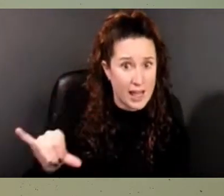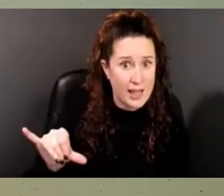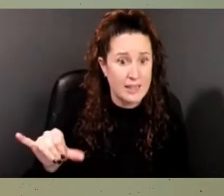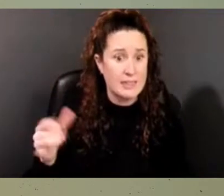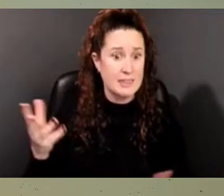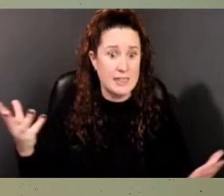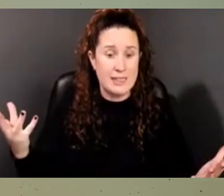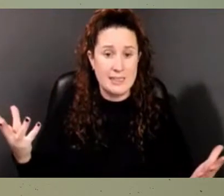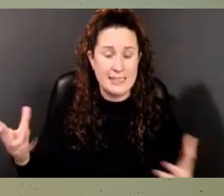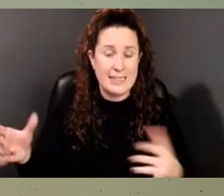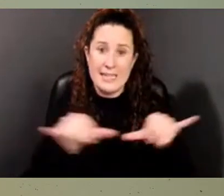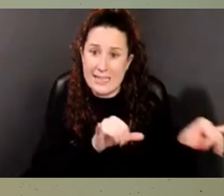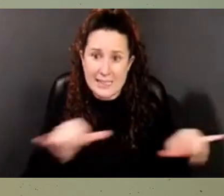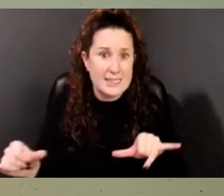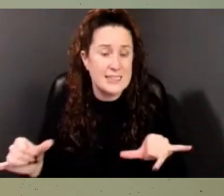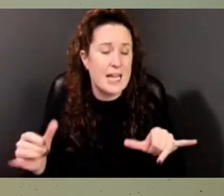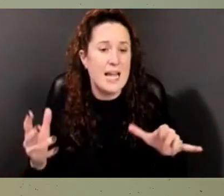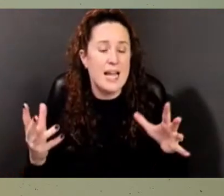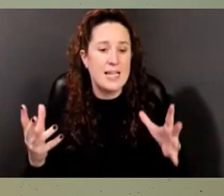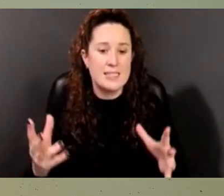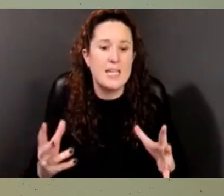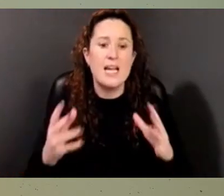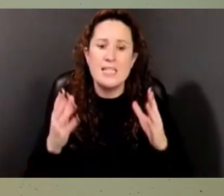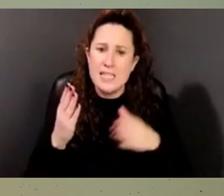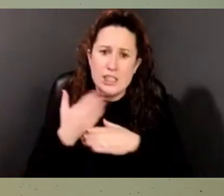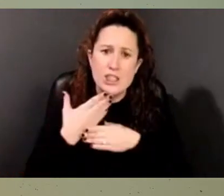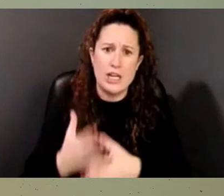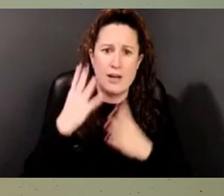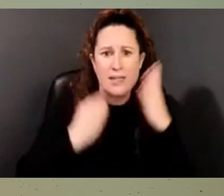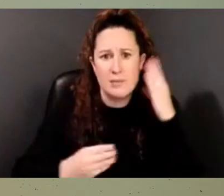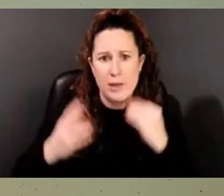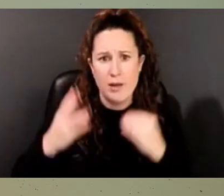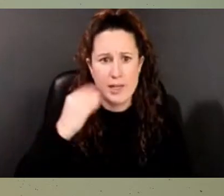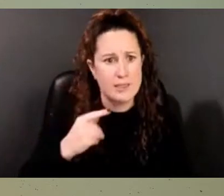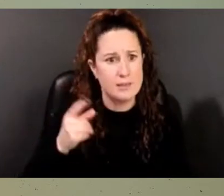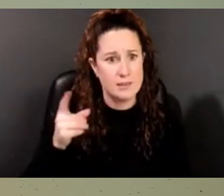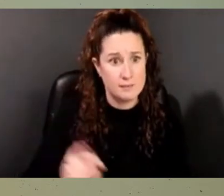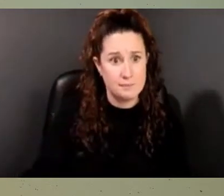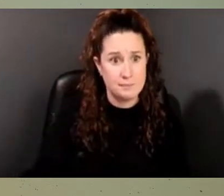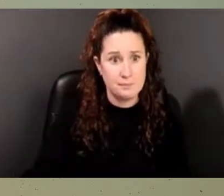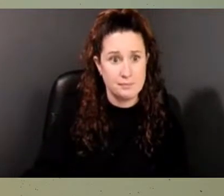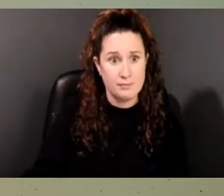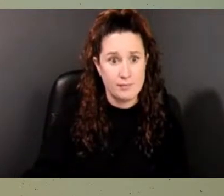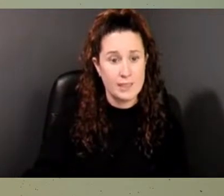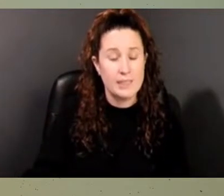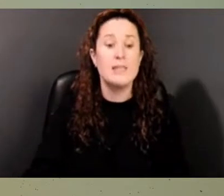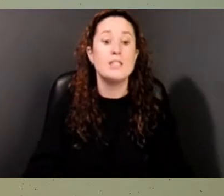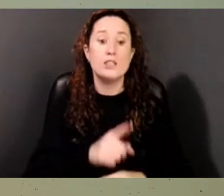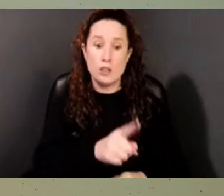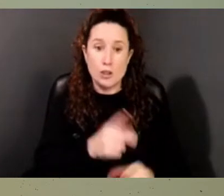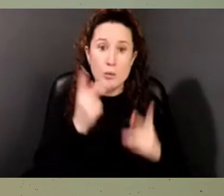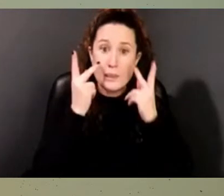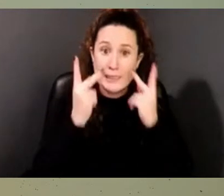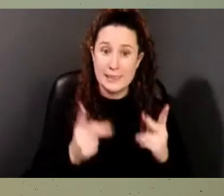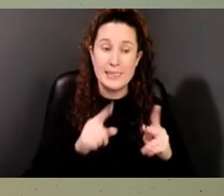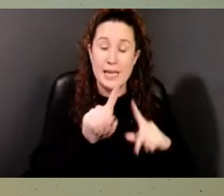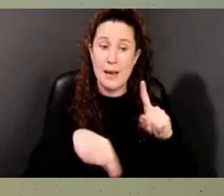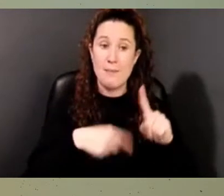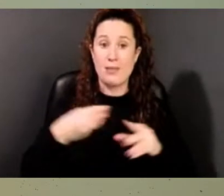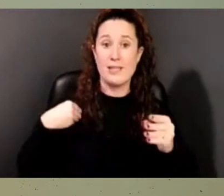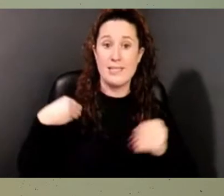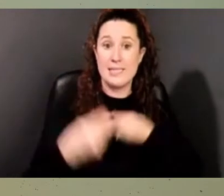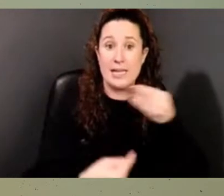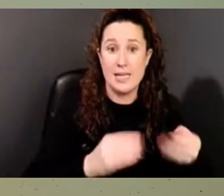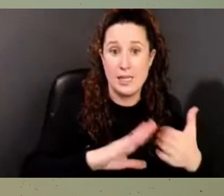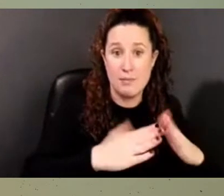that it created white, right? So you can see on my screen here, there's an article about the descendant community. There's a